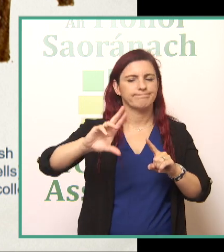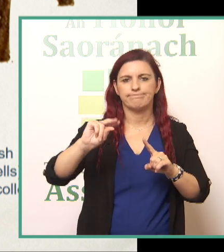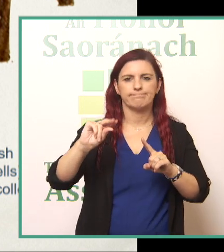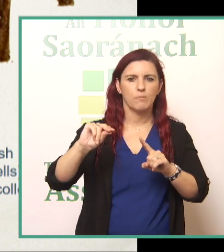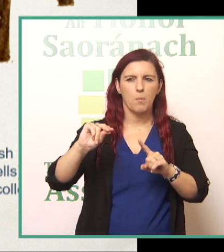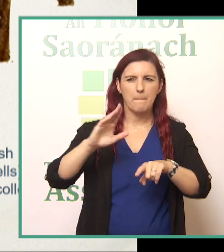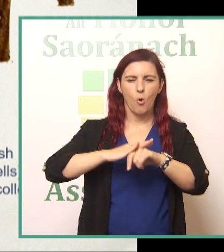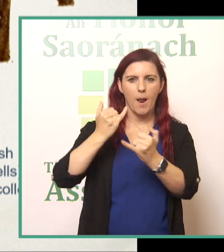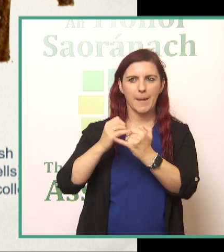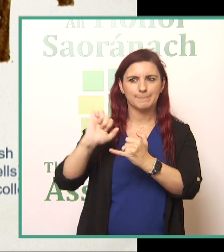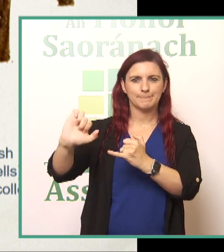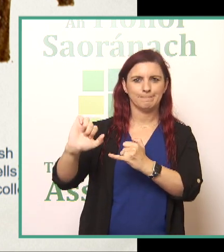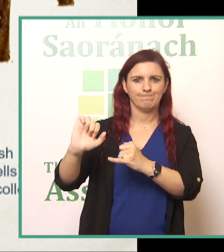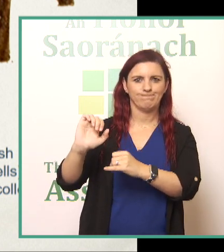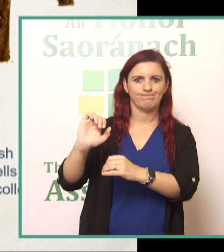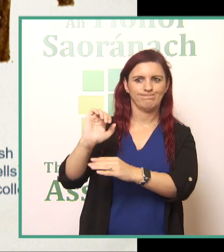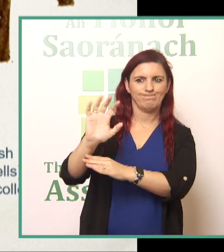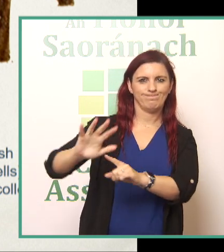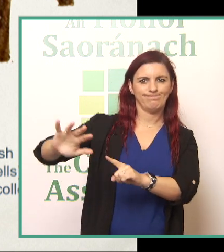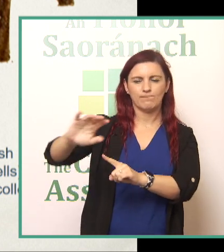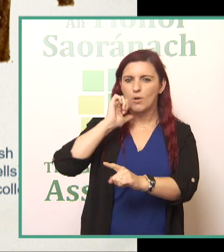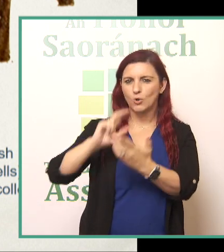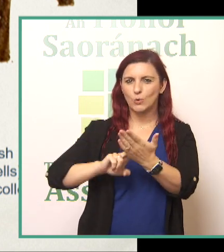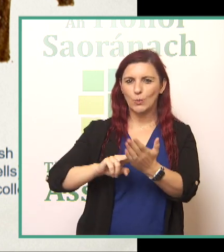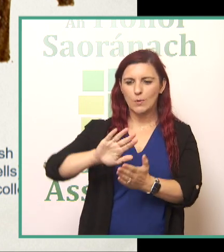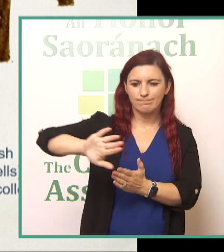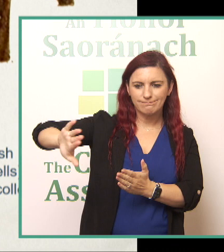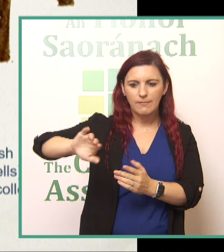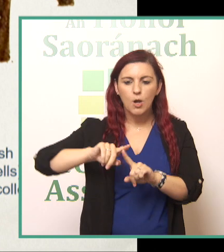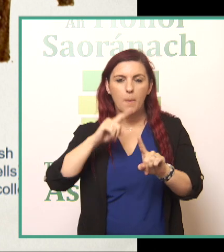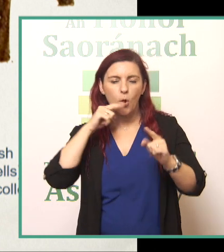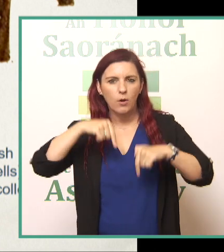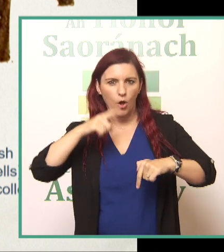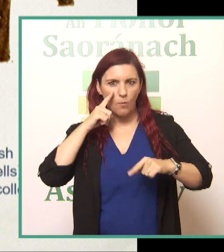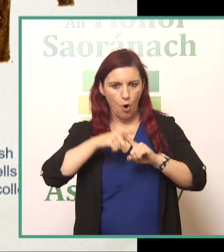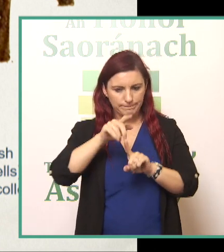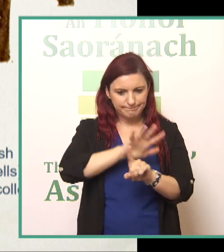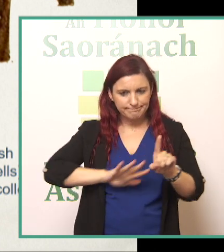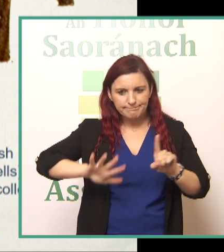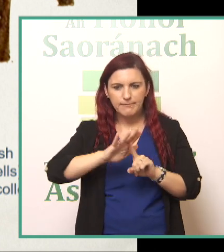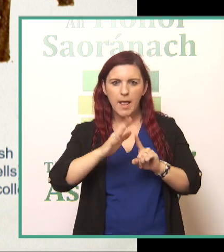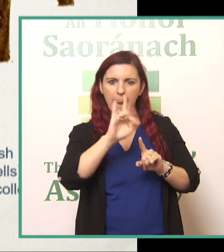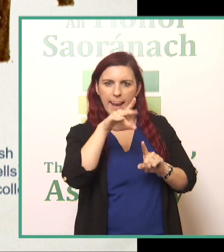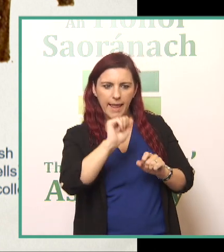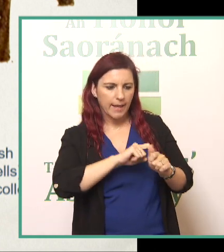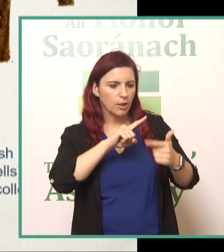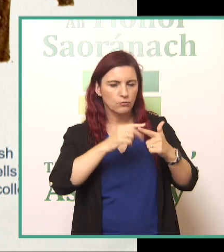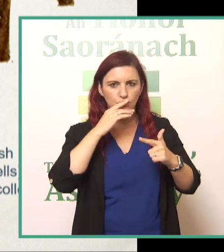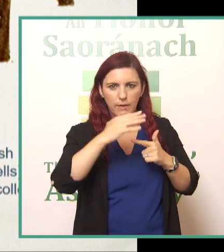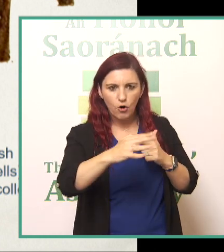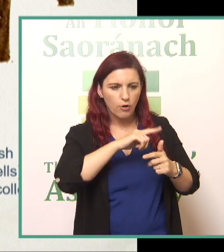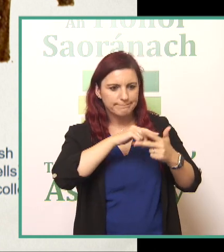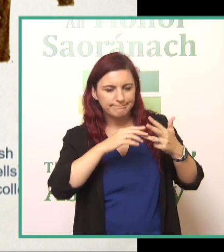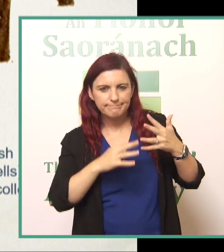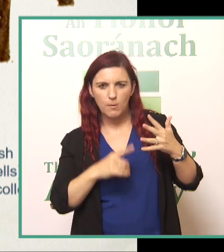wilderness than as a resource to be exploited, but they do look a lot at inland waterways, so lakes and rivers, and